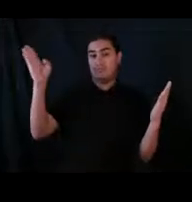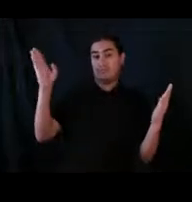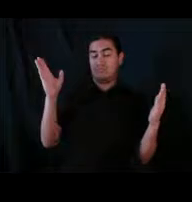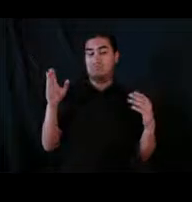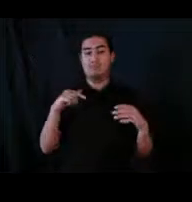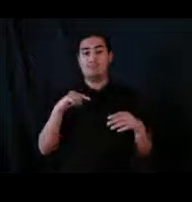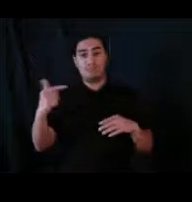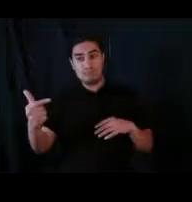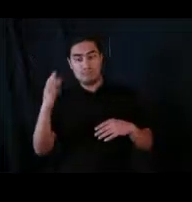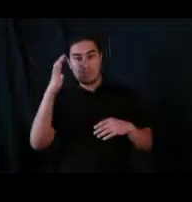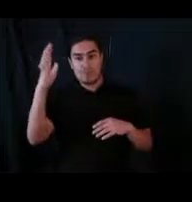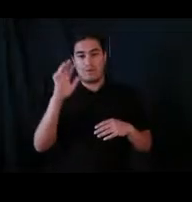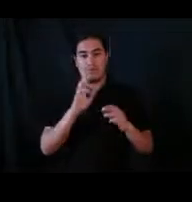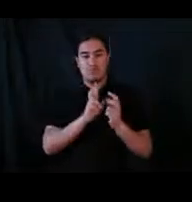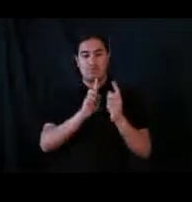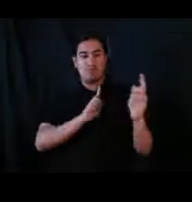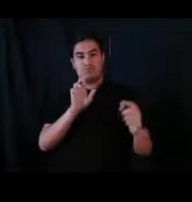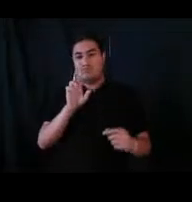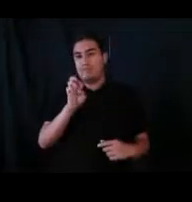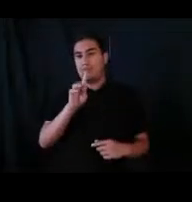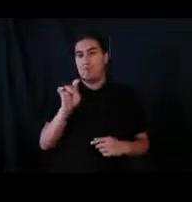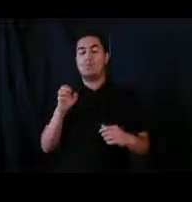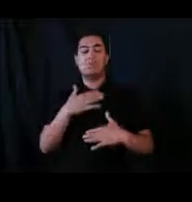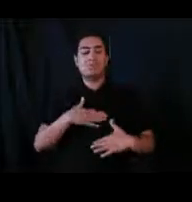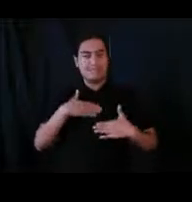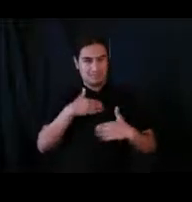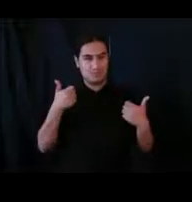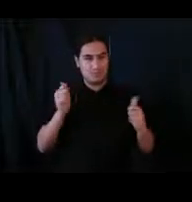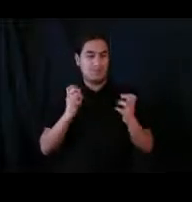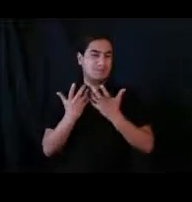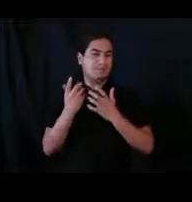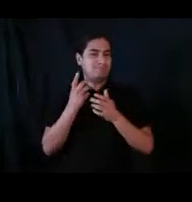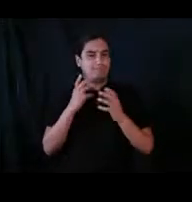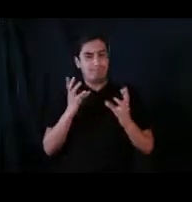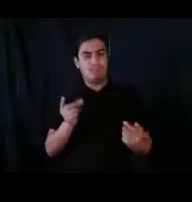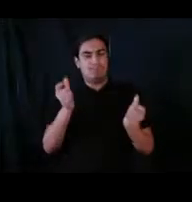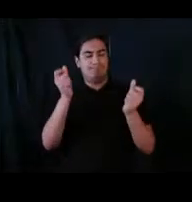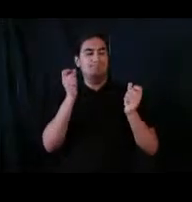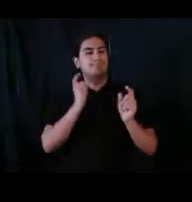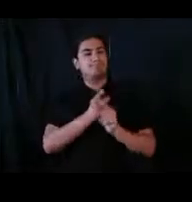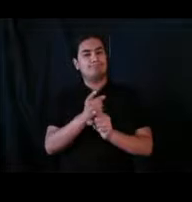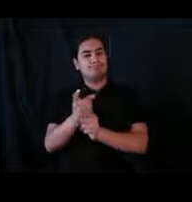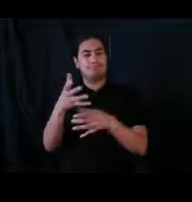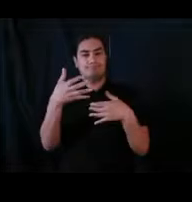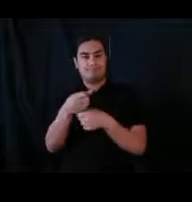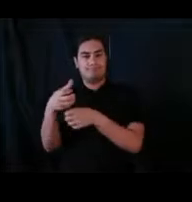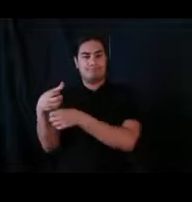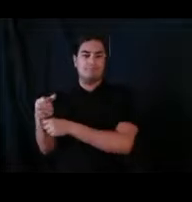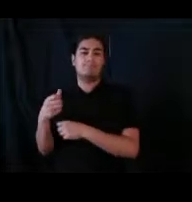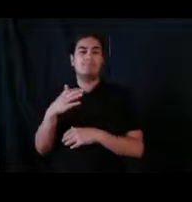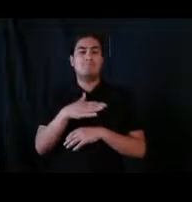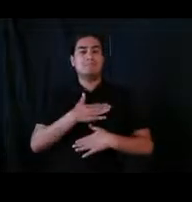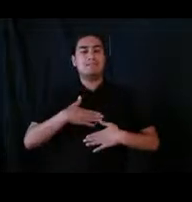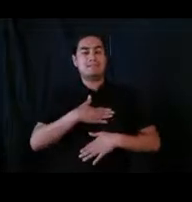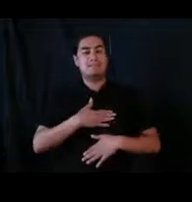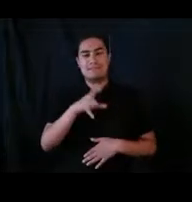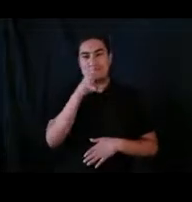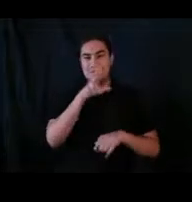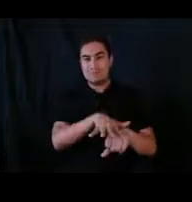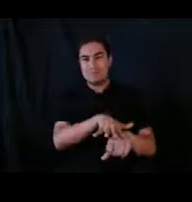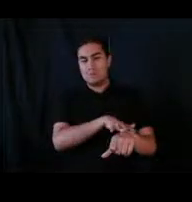and you are going to be remote please do your best to be succinct please remember to speak at a steady pace to allow our translating services